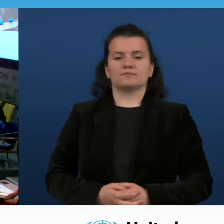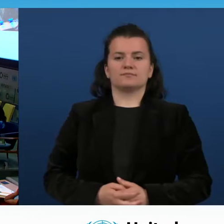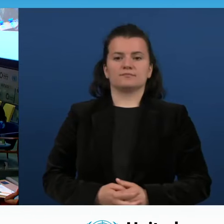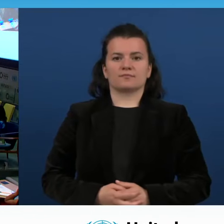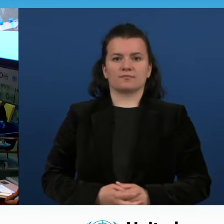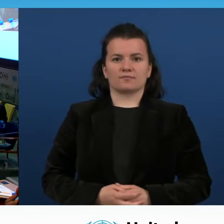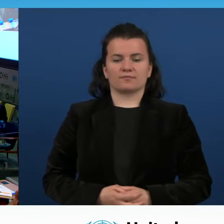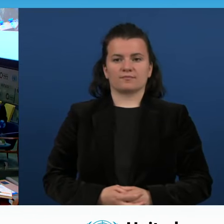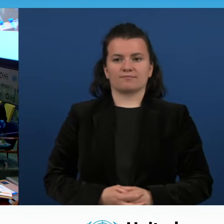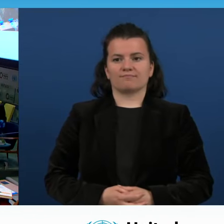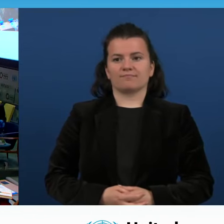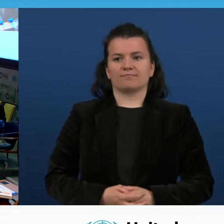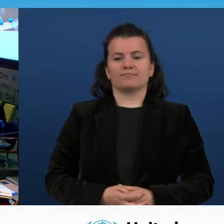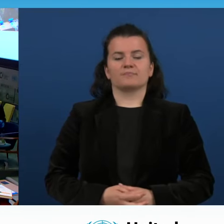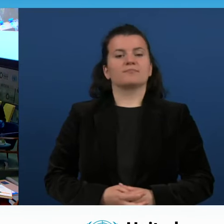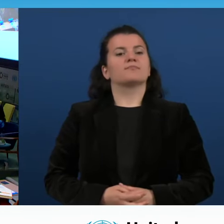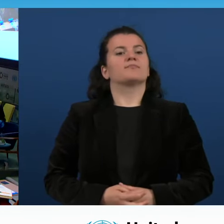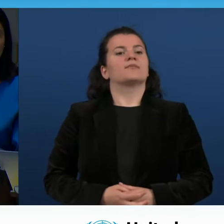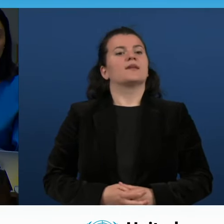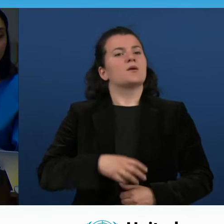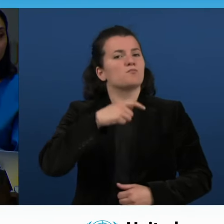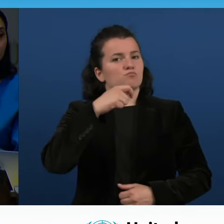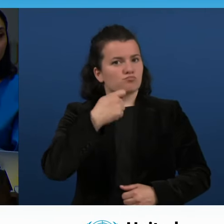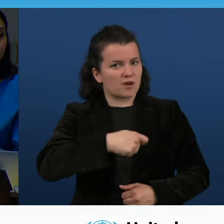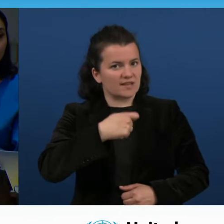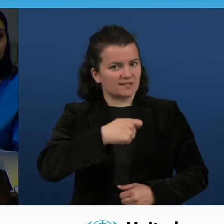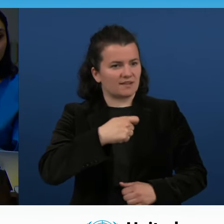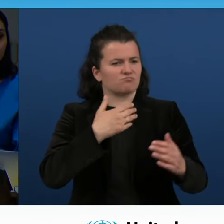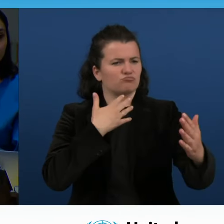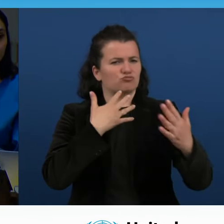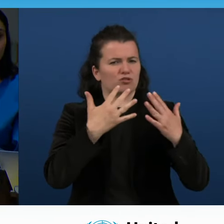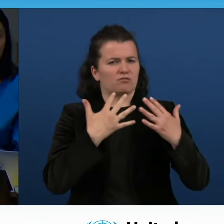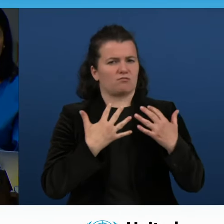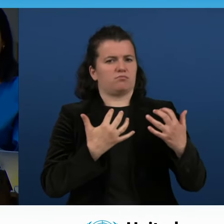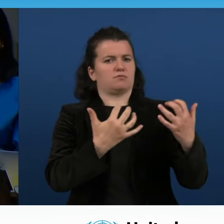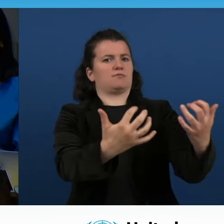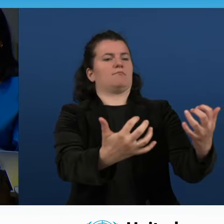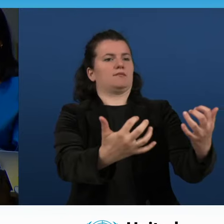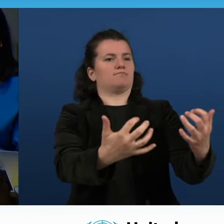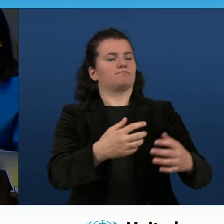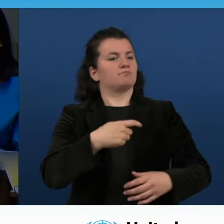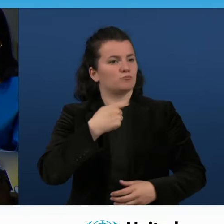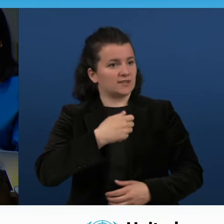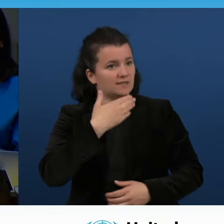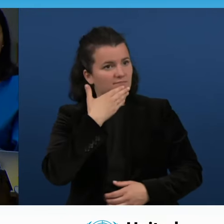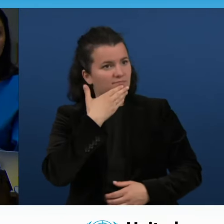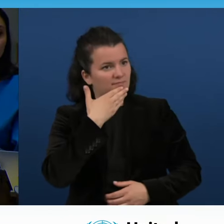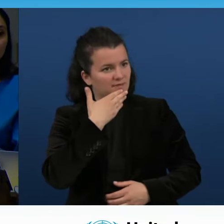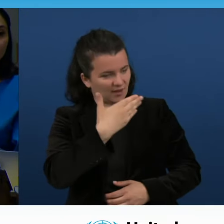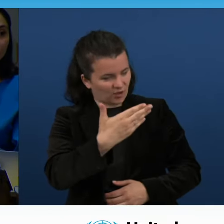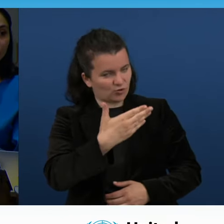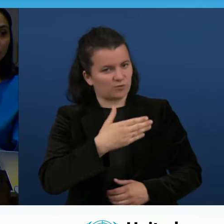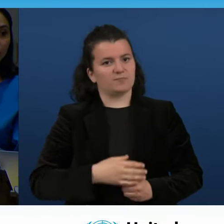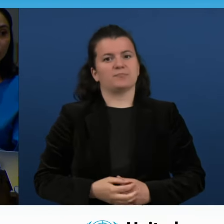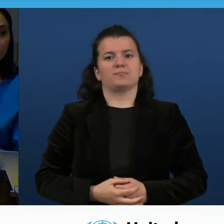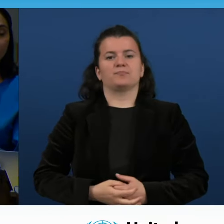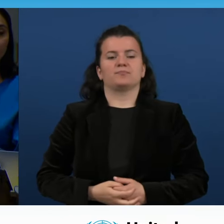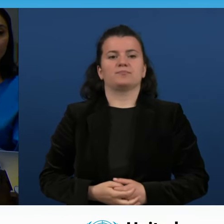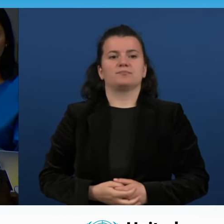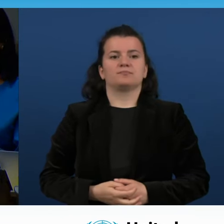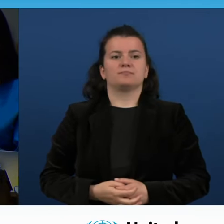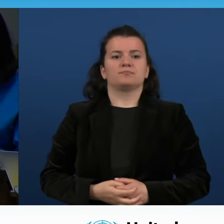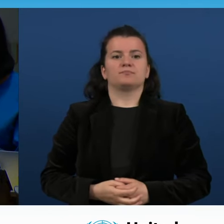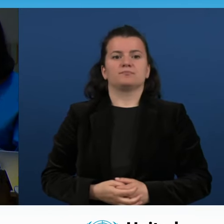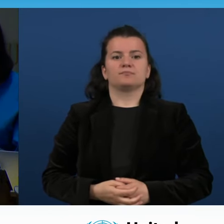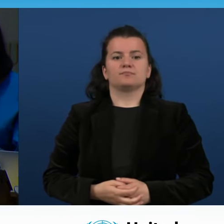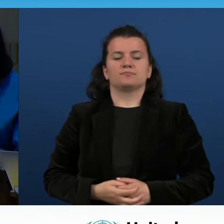I thank the President of the General Assembly for his statement. And the forum will now hold